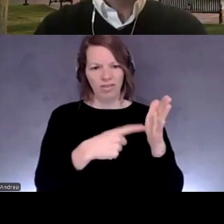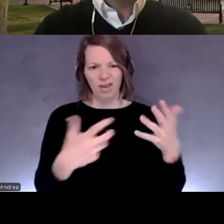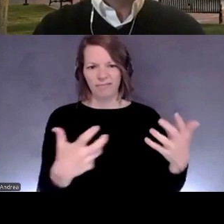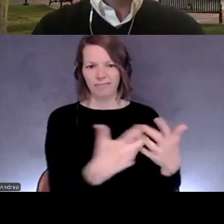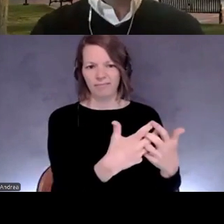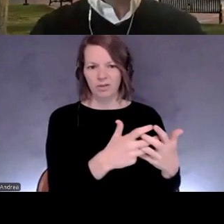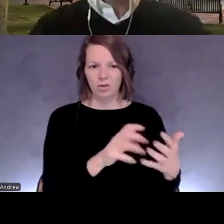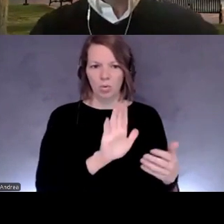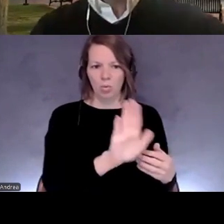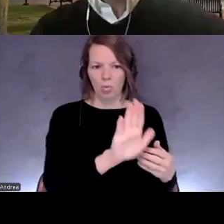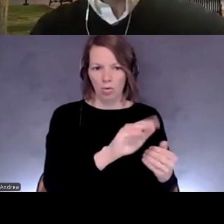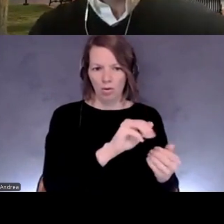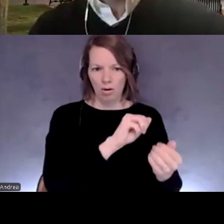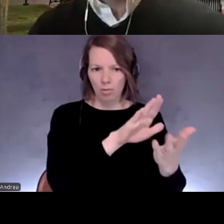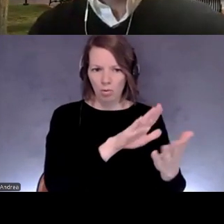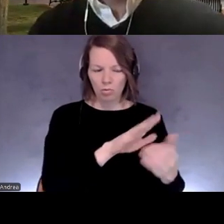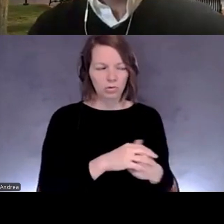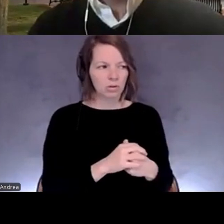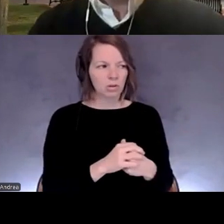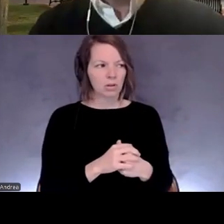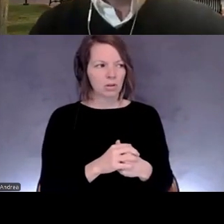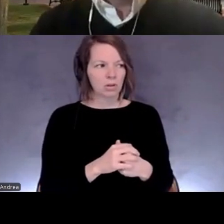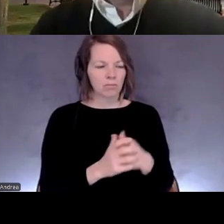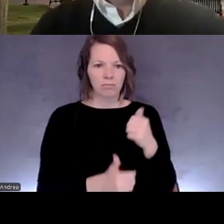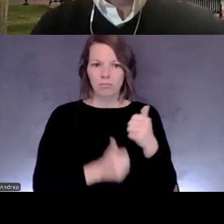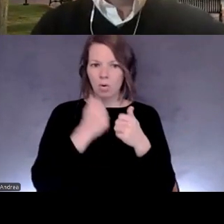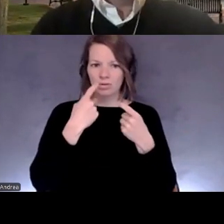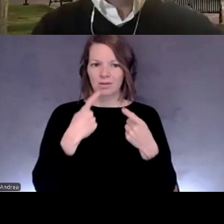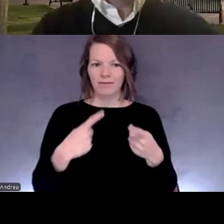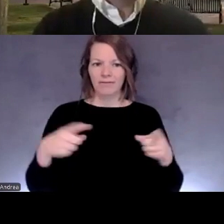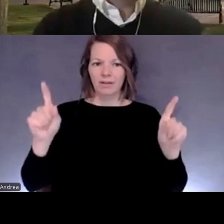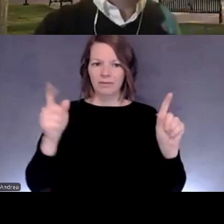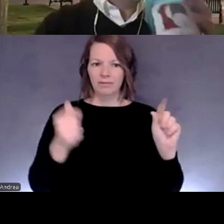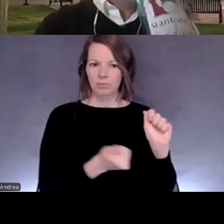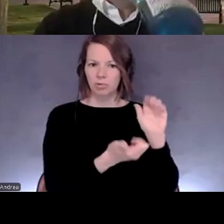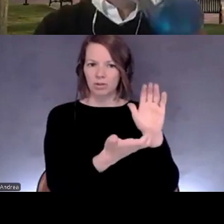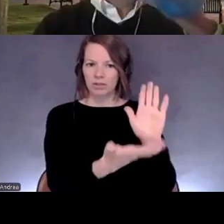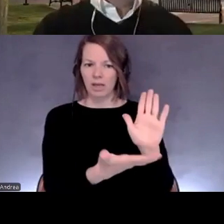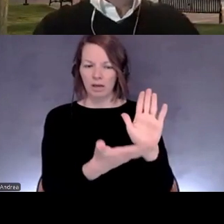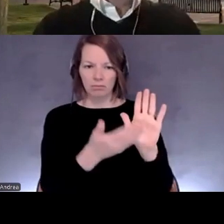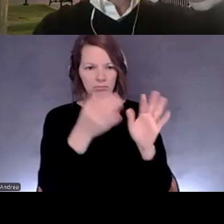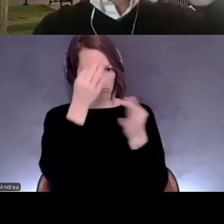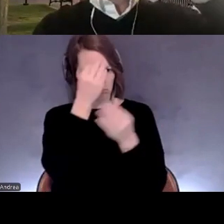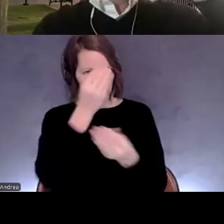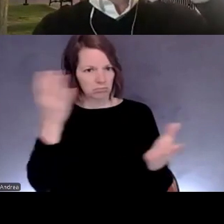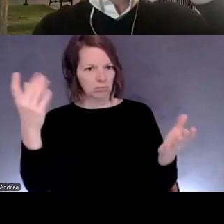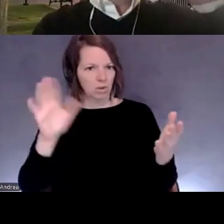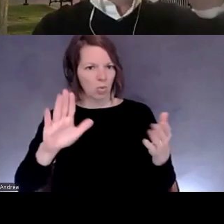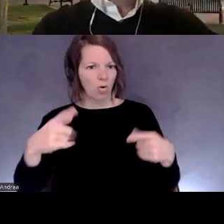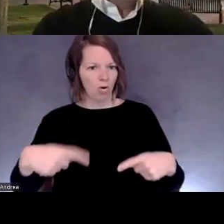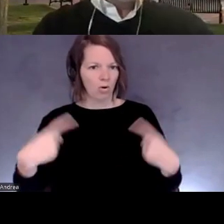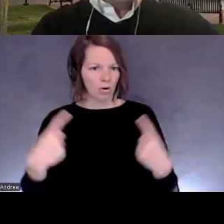in a way that is allow you to most effectively present your main argument.